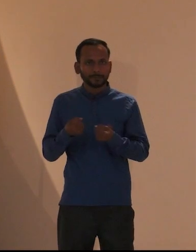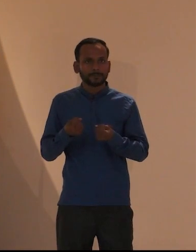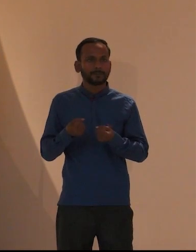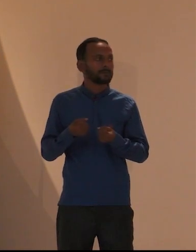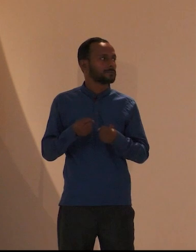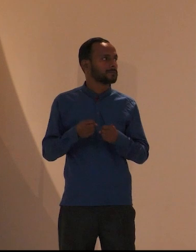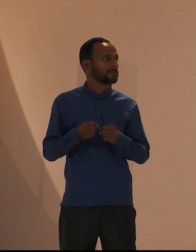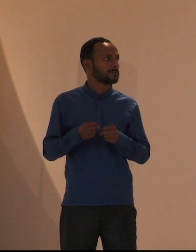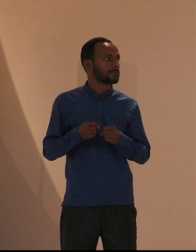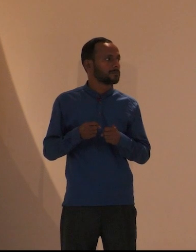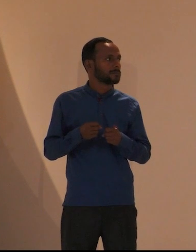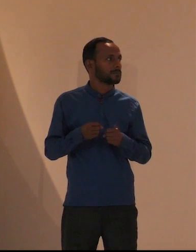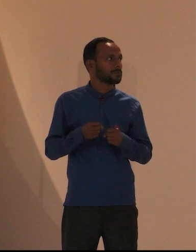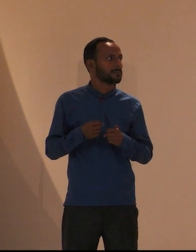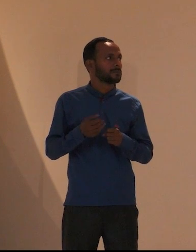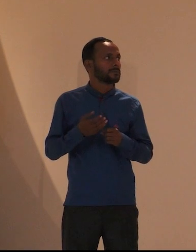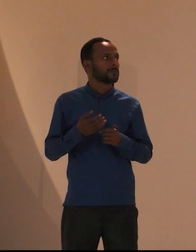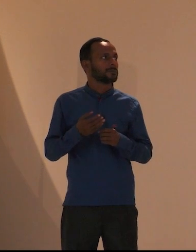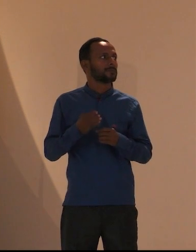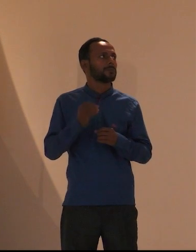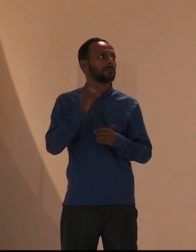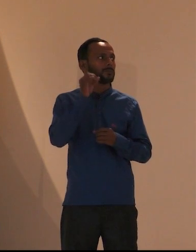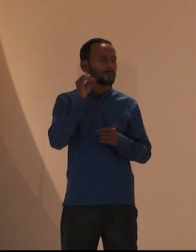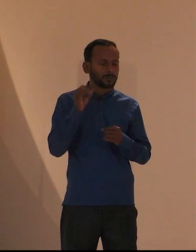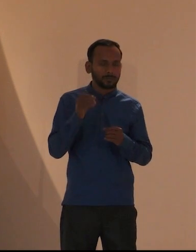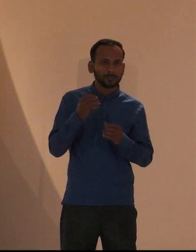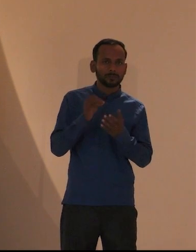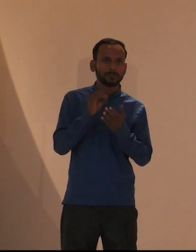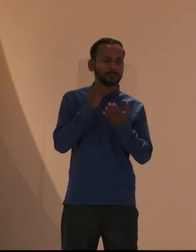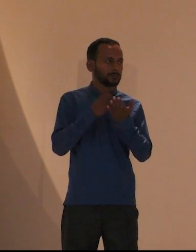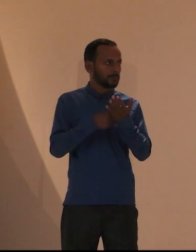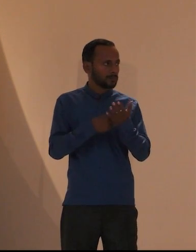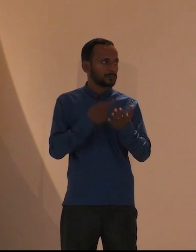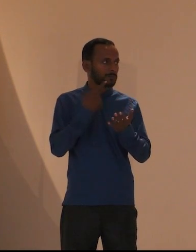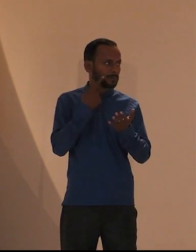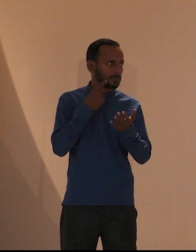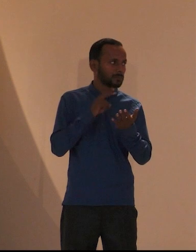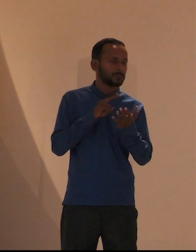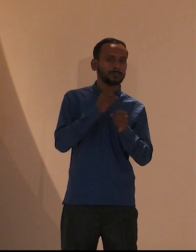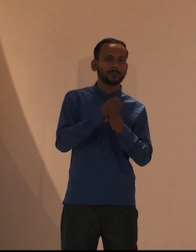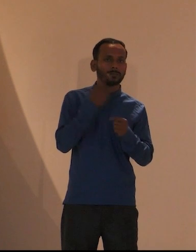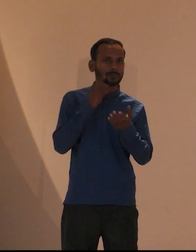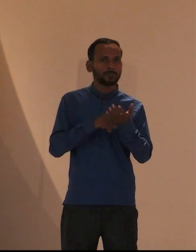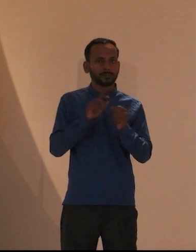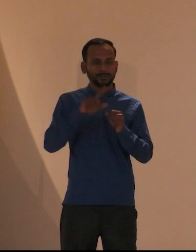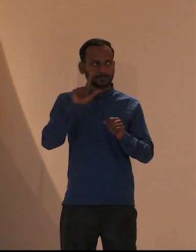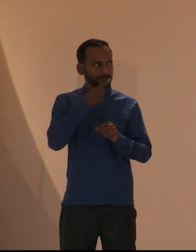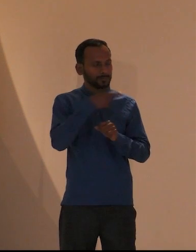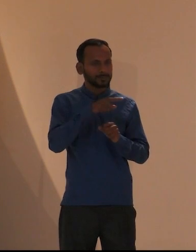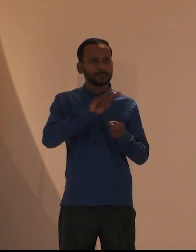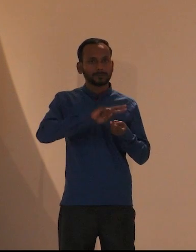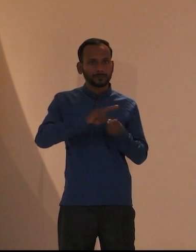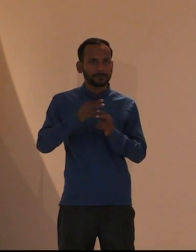taking it down, we found the original pulpit of the 17th century. So discoveries along the conservation